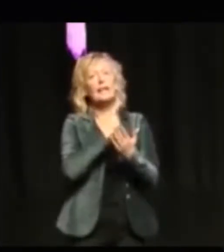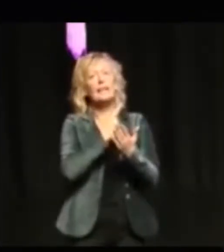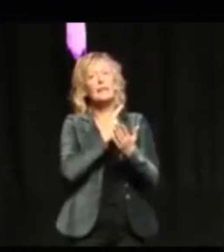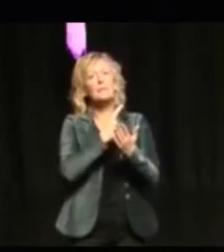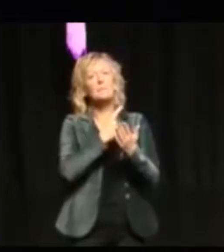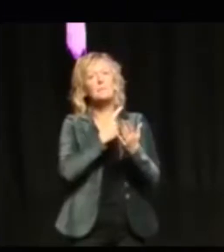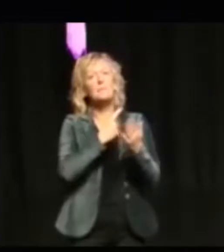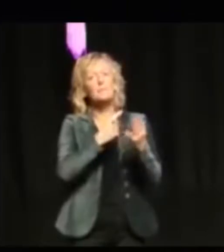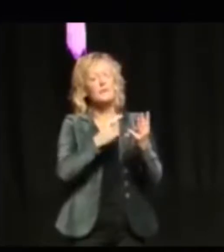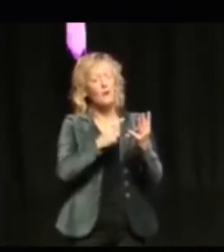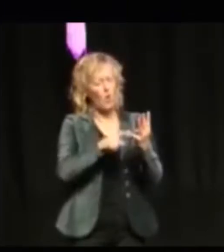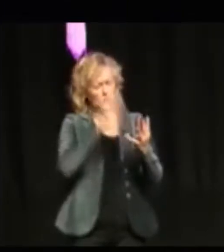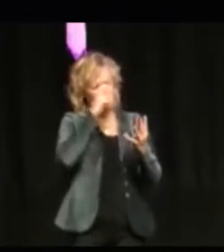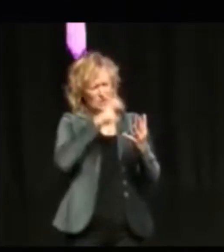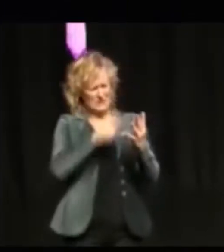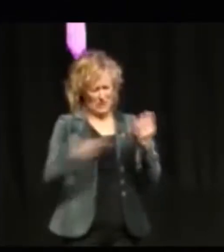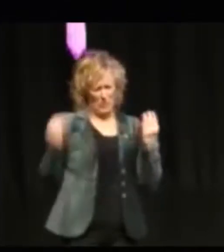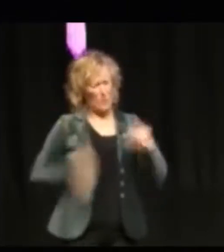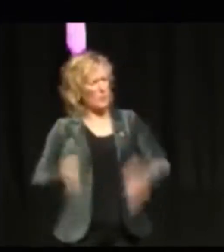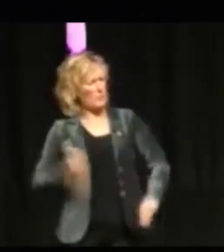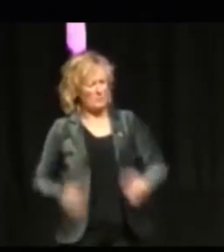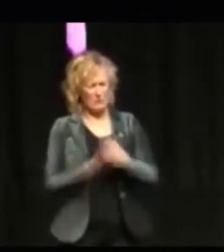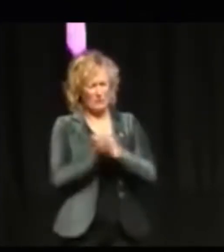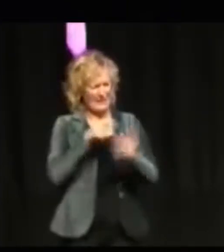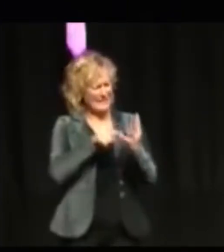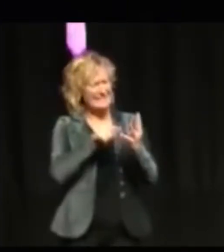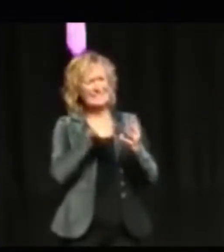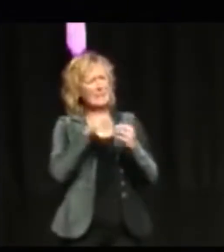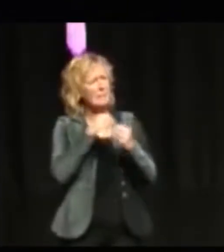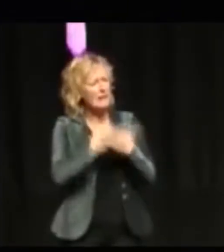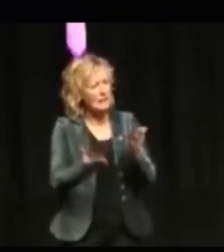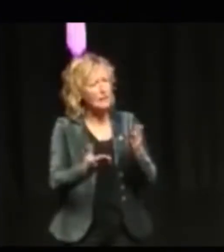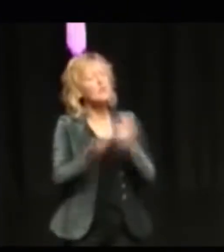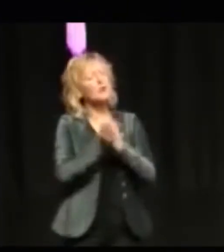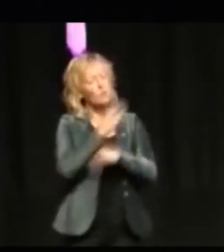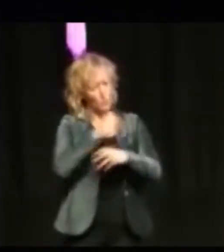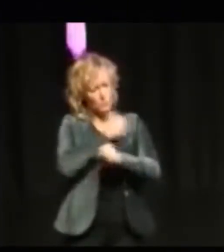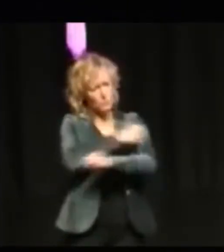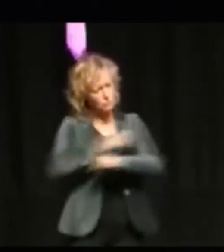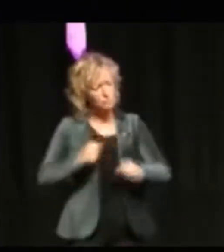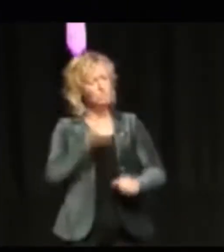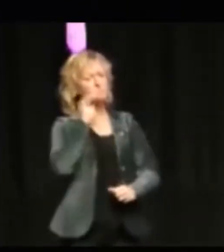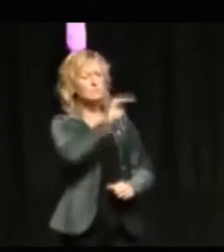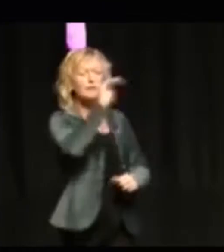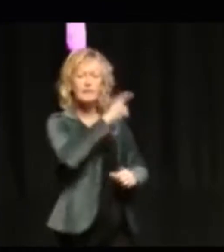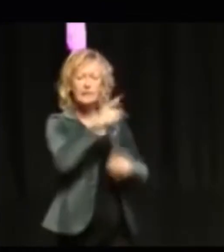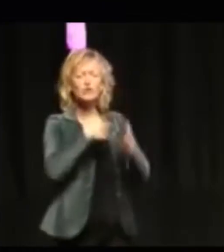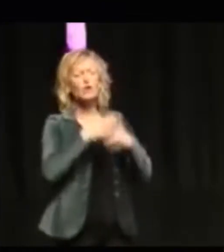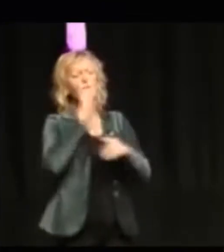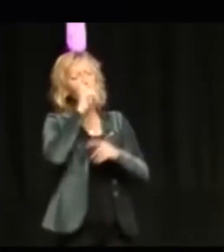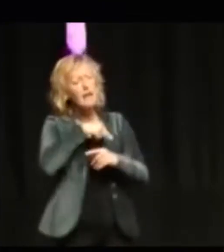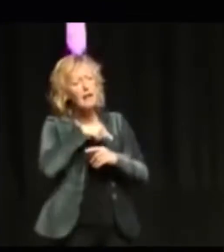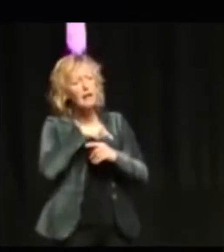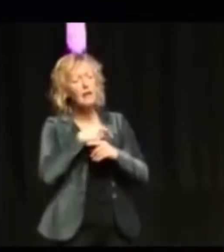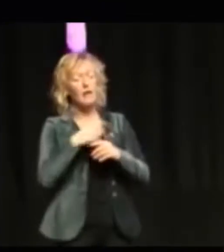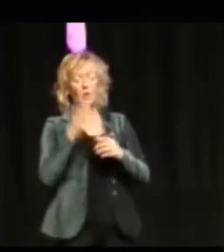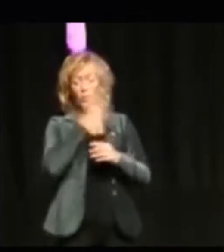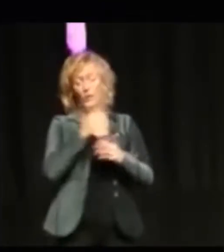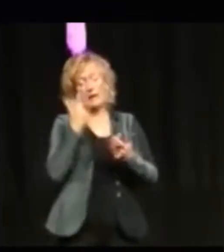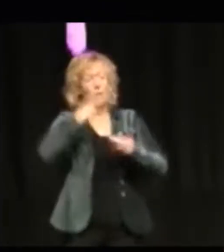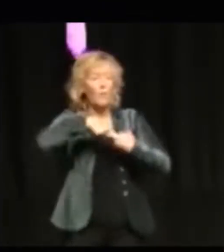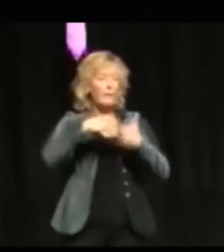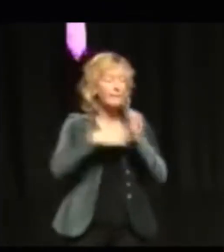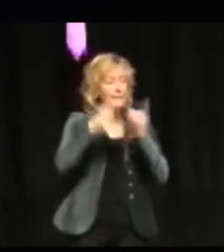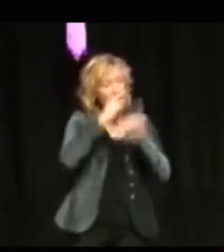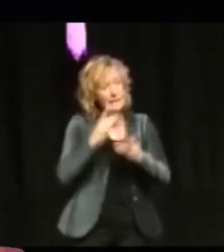to contact whoever is doing this action and inform them that they're doing the wrong thing, whether under human rights law or even just under